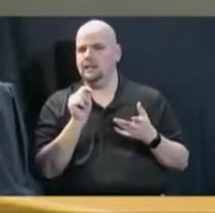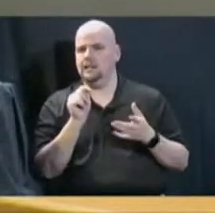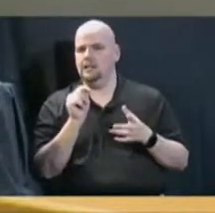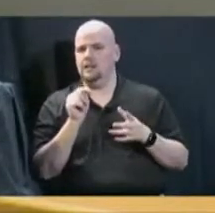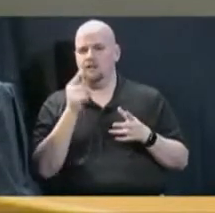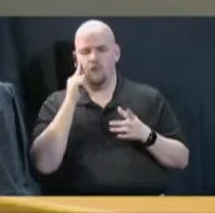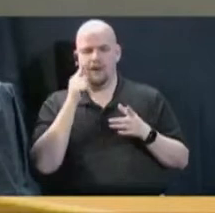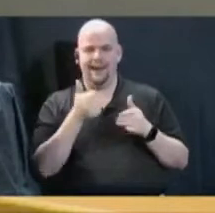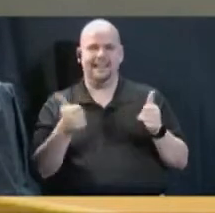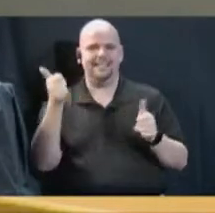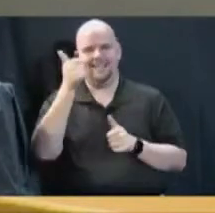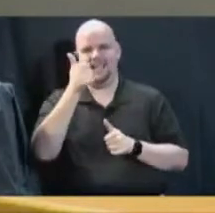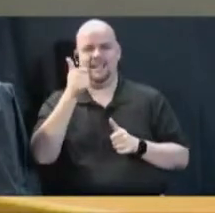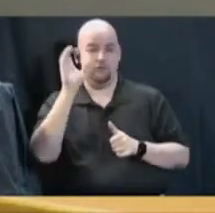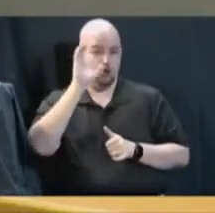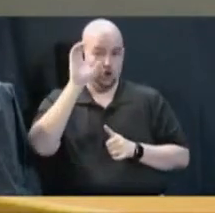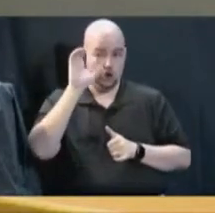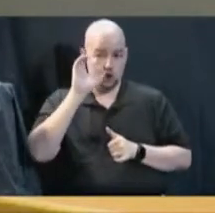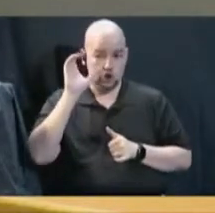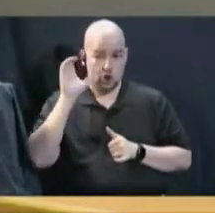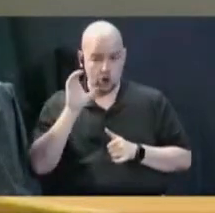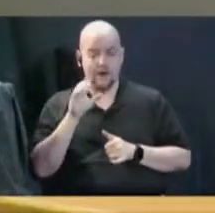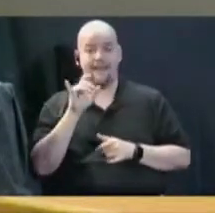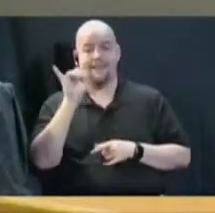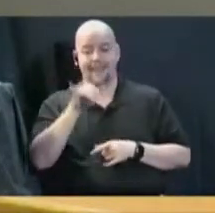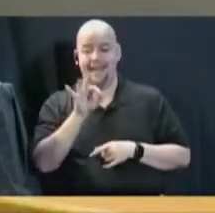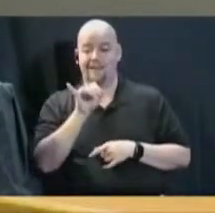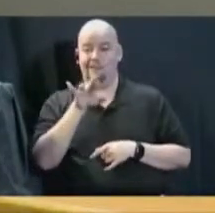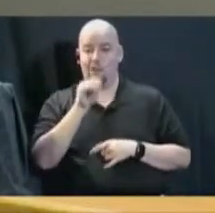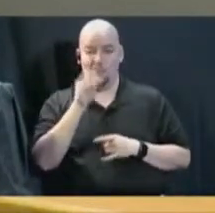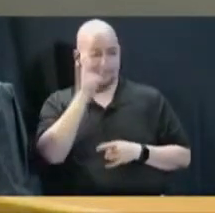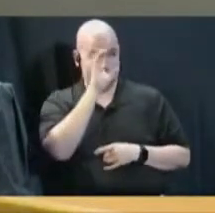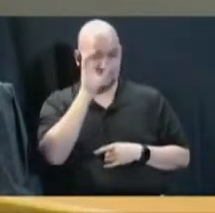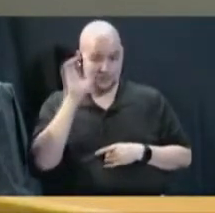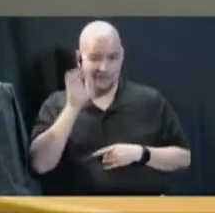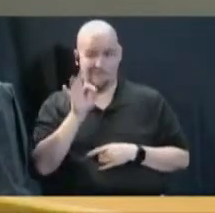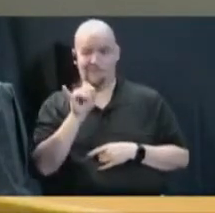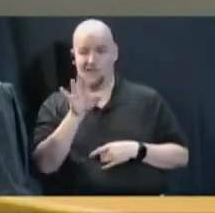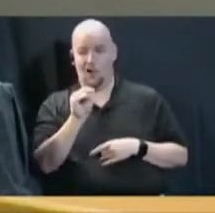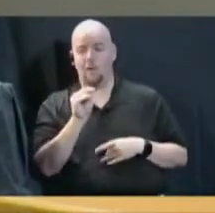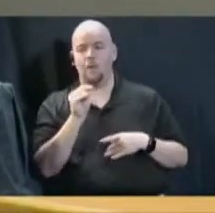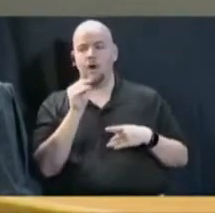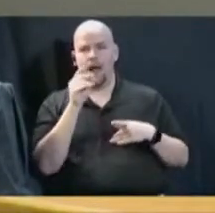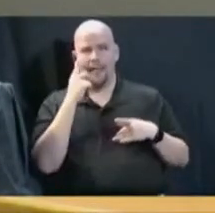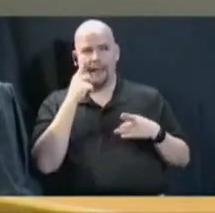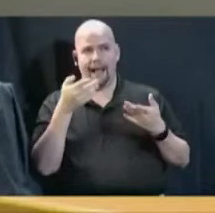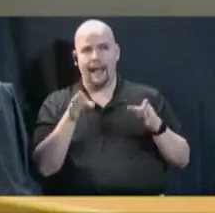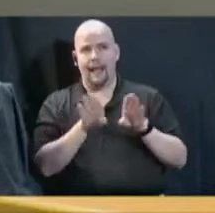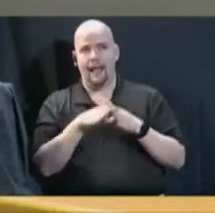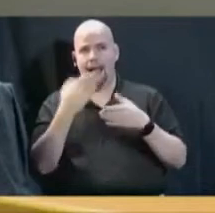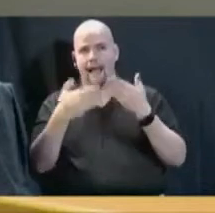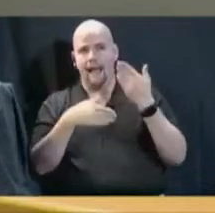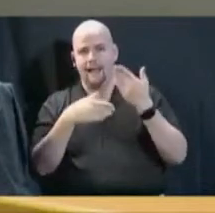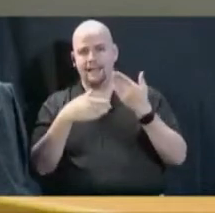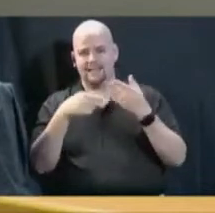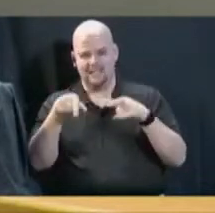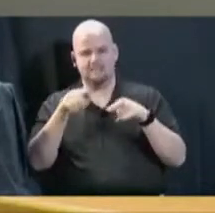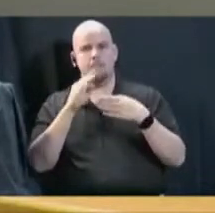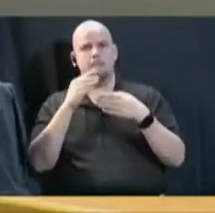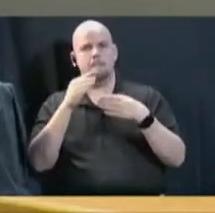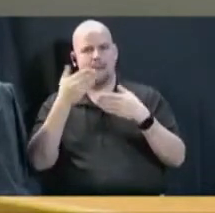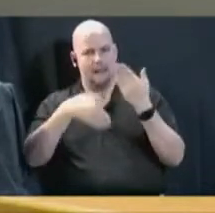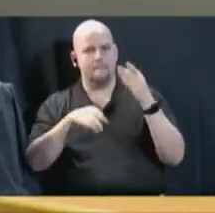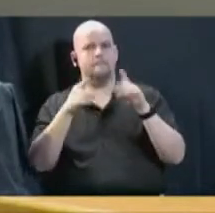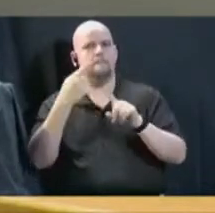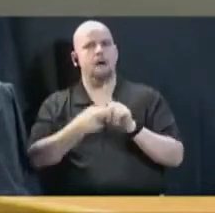an executive search firm. That executive search firm, that closes, I think, at the end of this month.